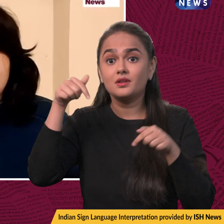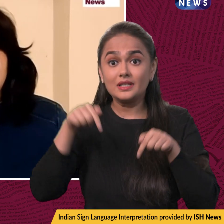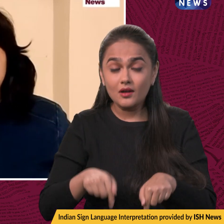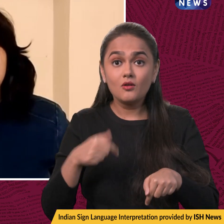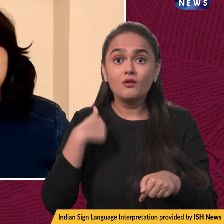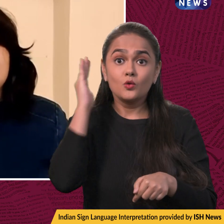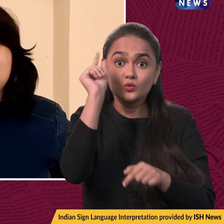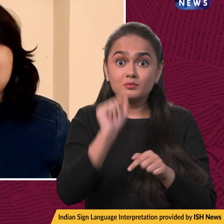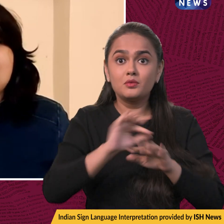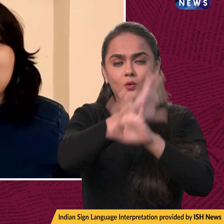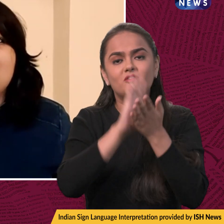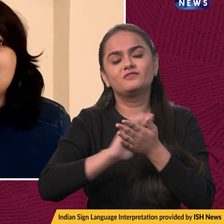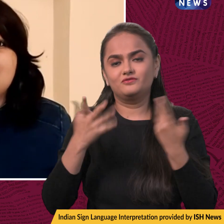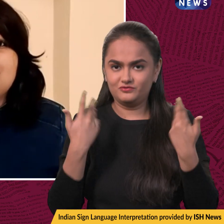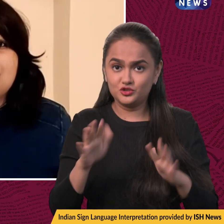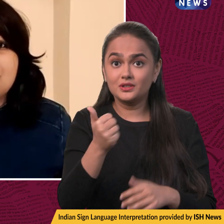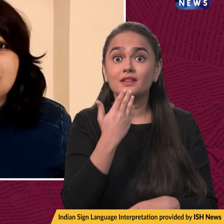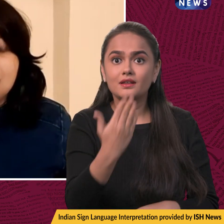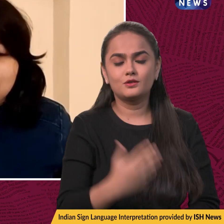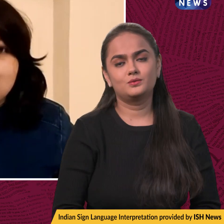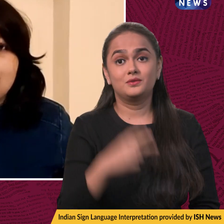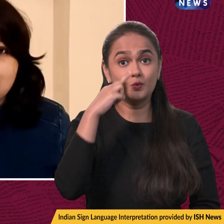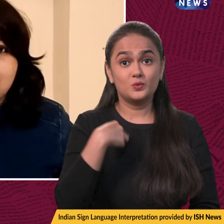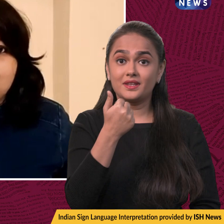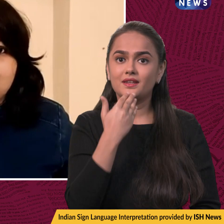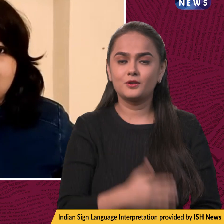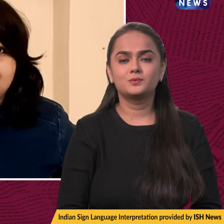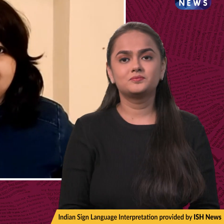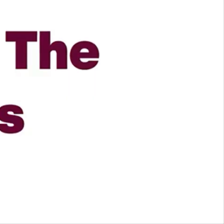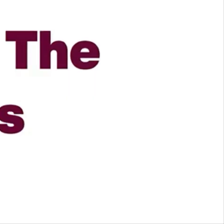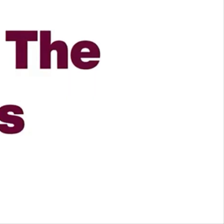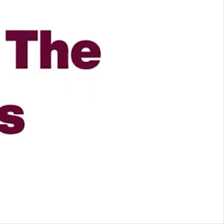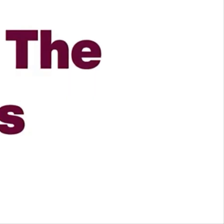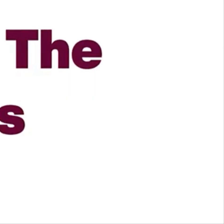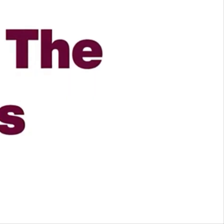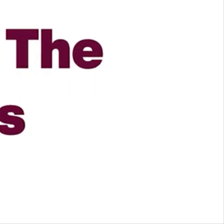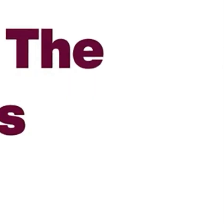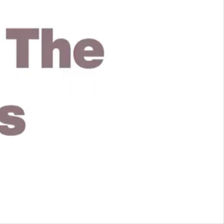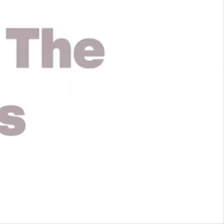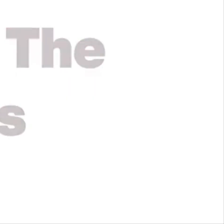Nicobar. That brings us to the end of this bulletin. Thank you so much for watching.